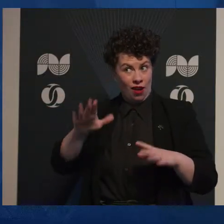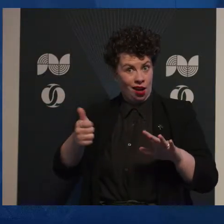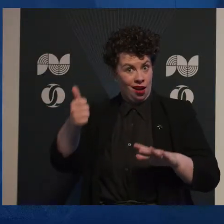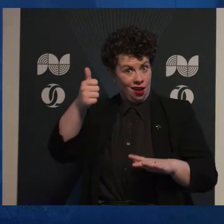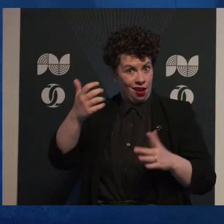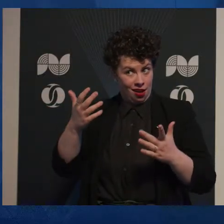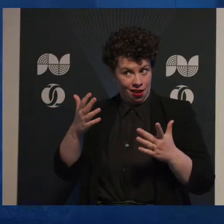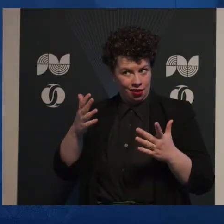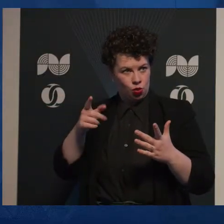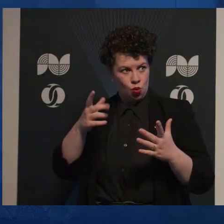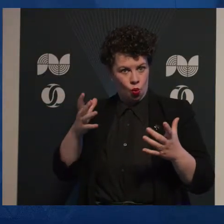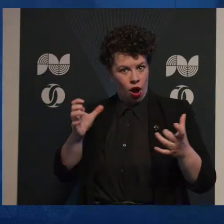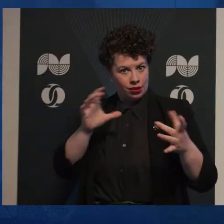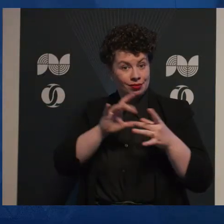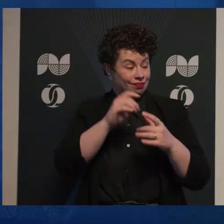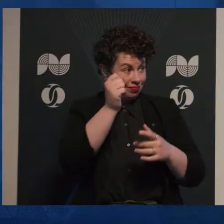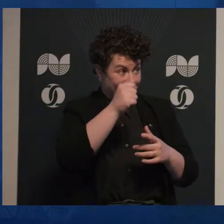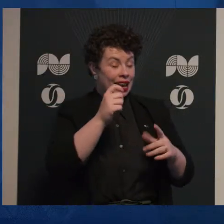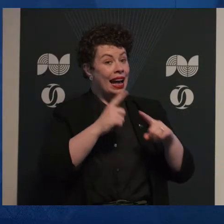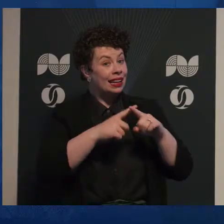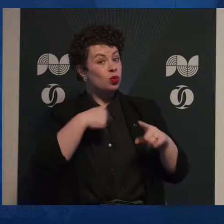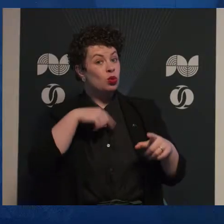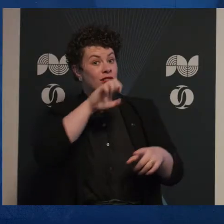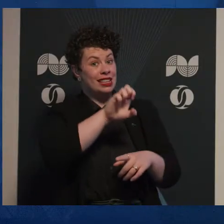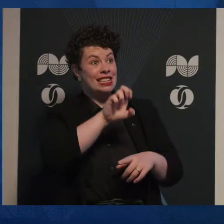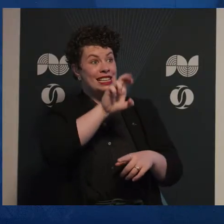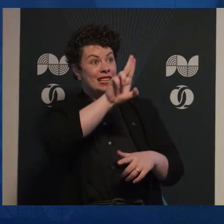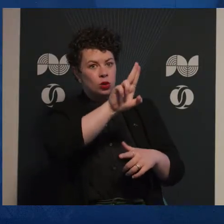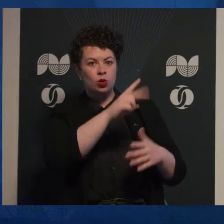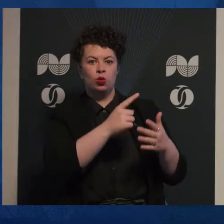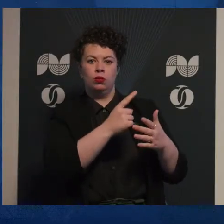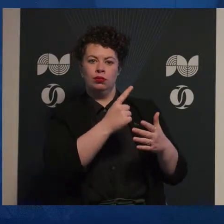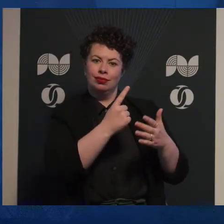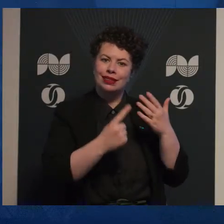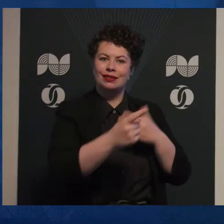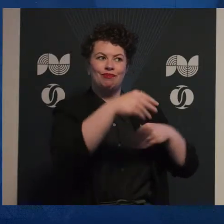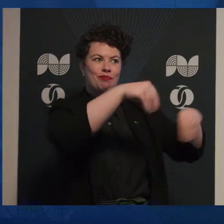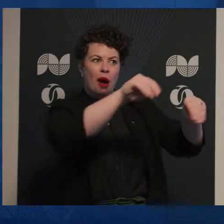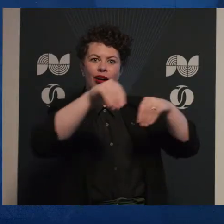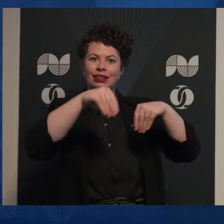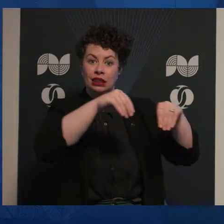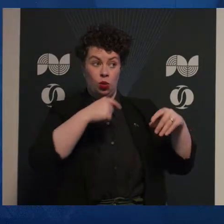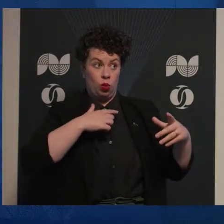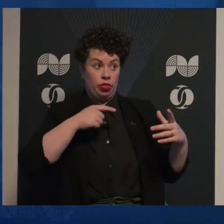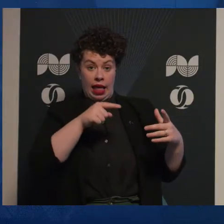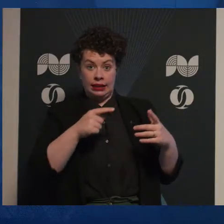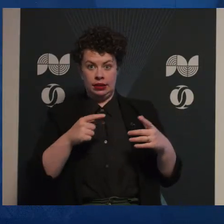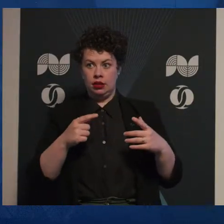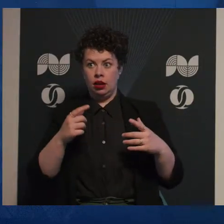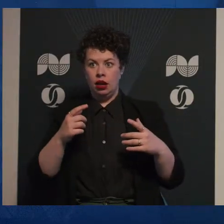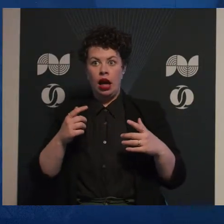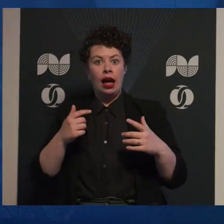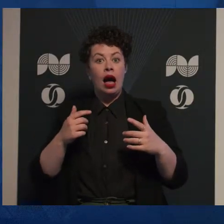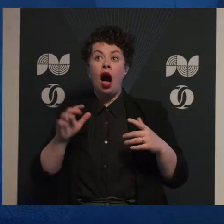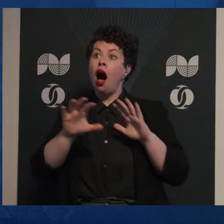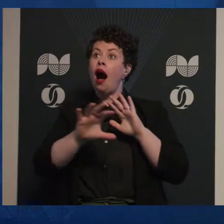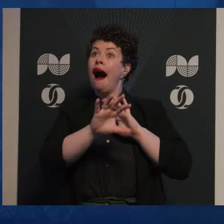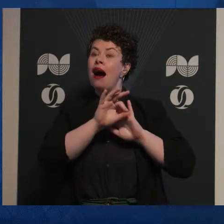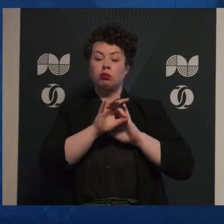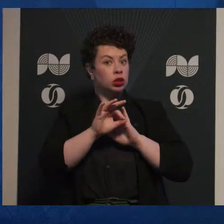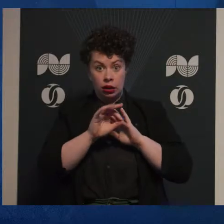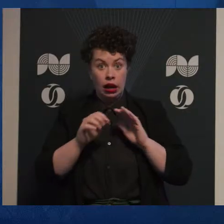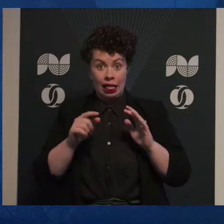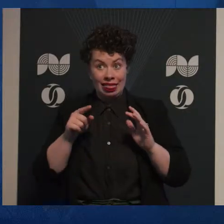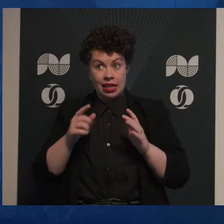Moldova, the EU single market is an existential. It's an existential issue. It's not an optional issue,